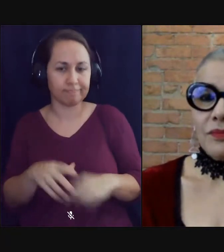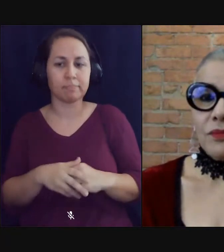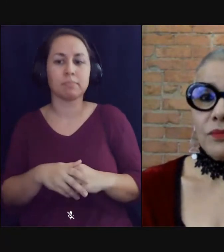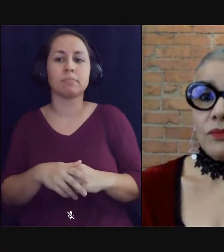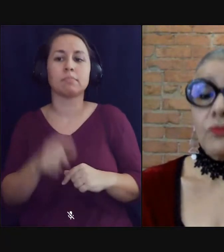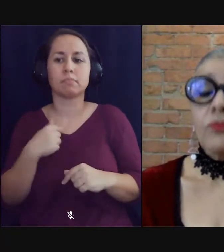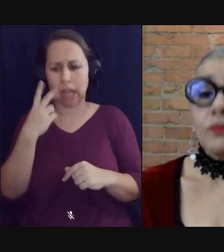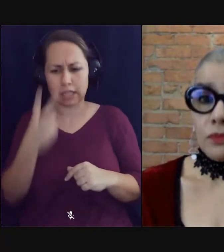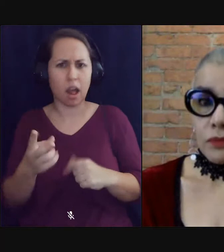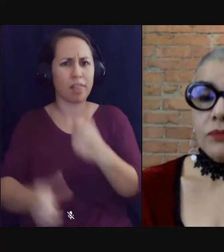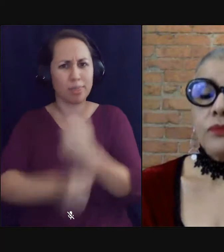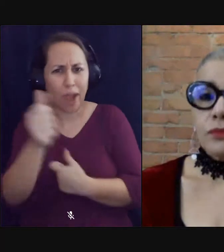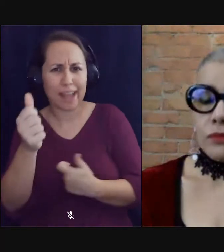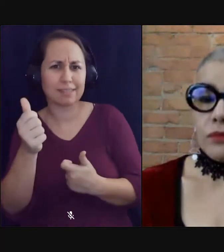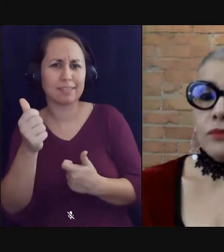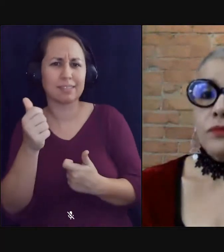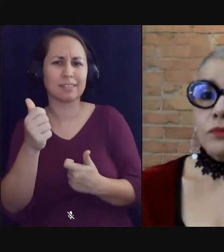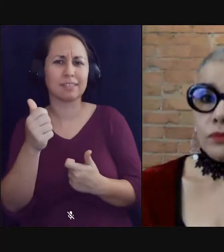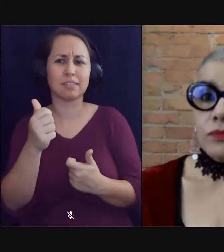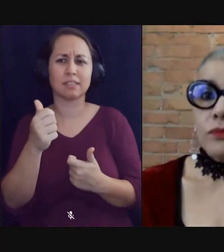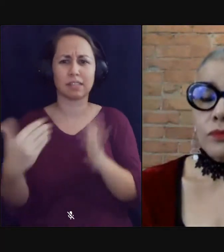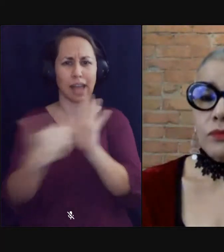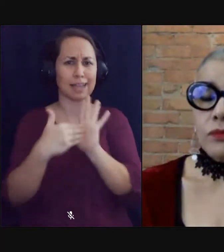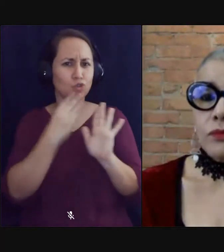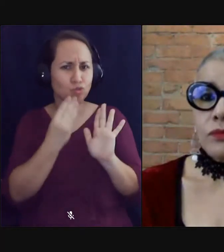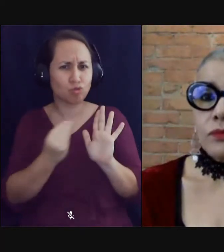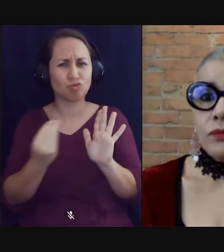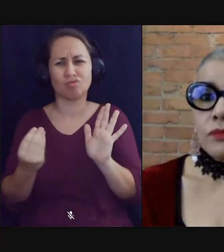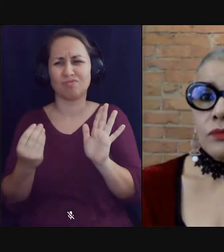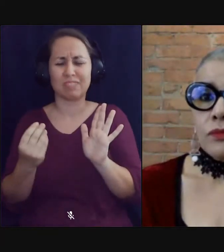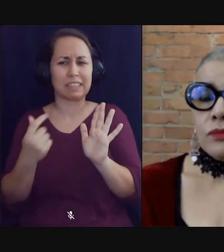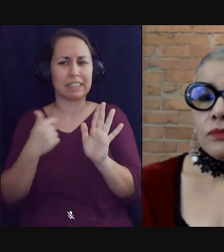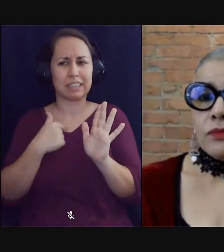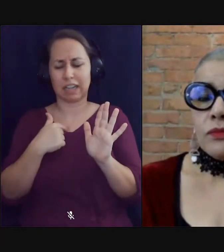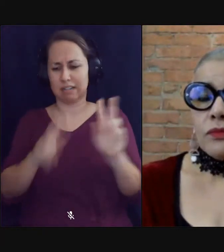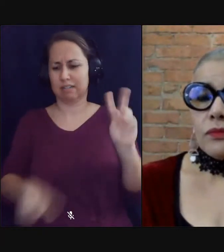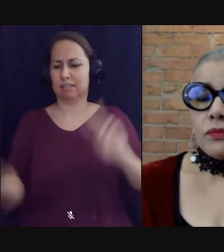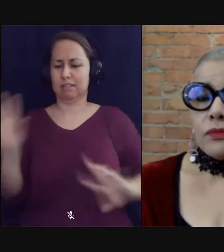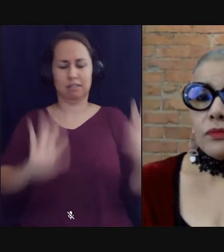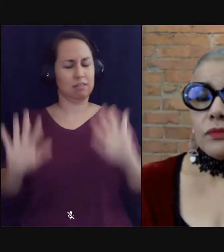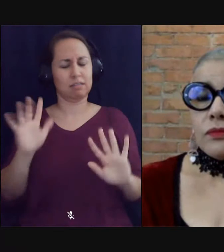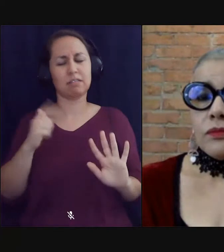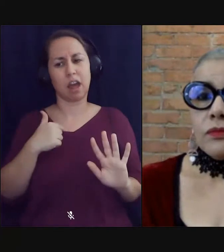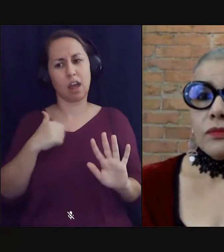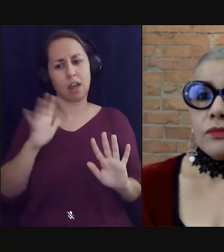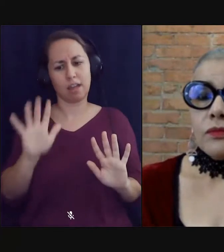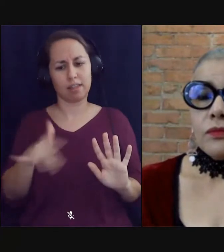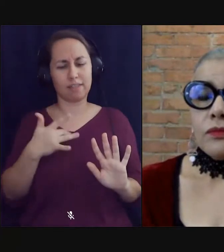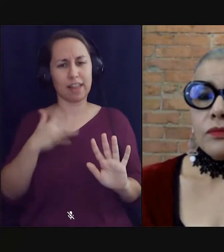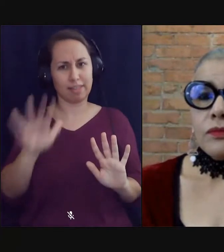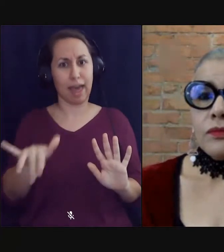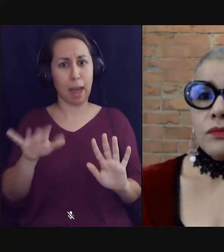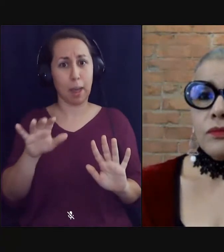anti-Semitic threats, this real barbarism. And for me, it sort of exploded a little myth that I'd had in my head that, like, okay,